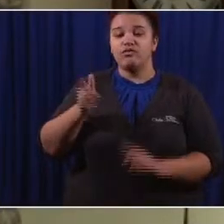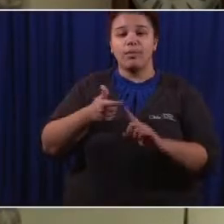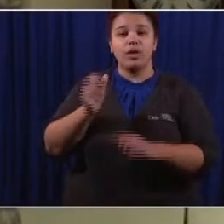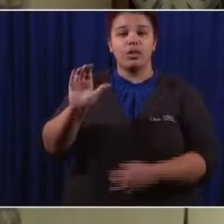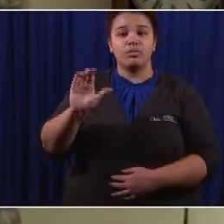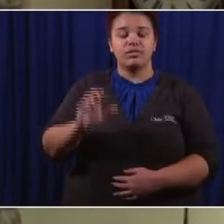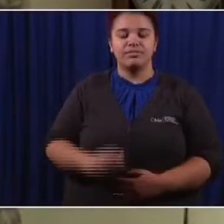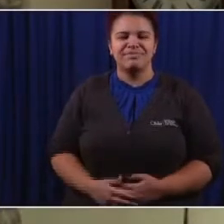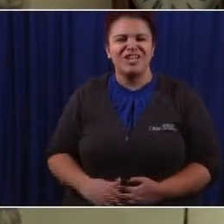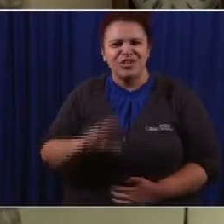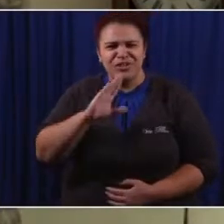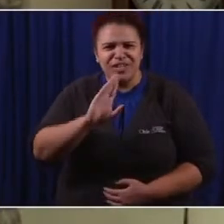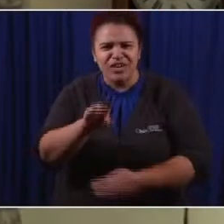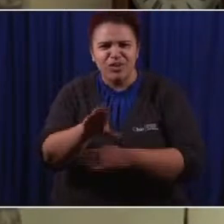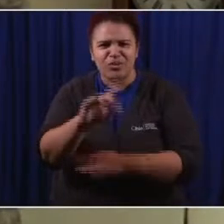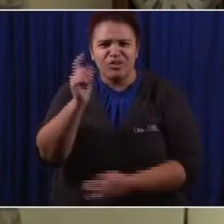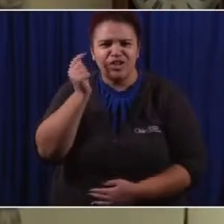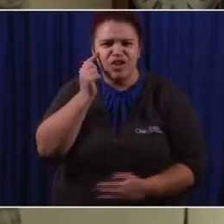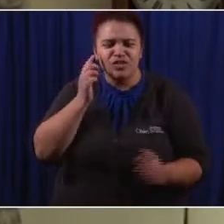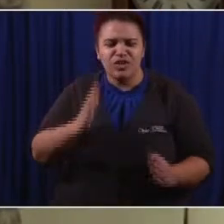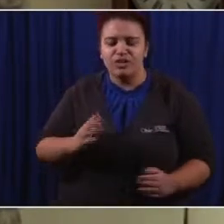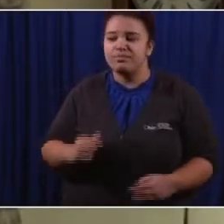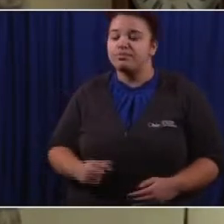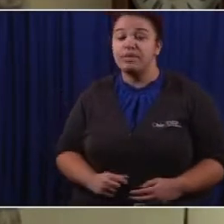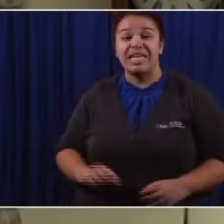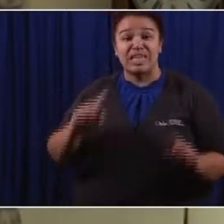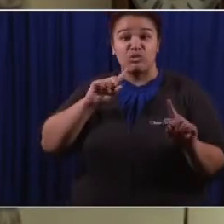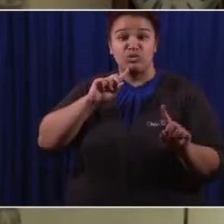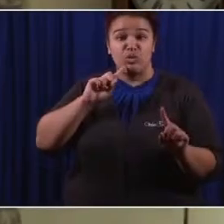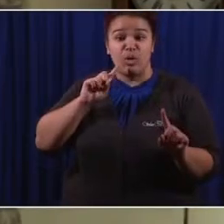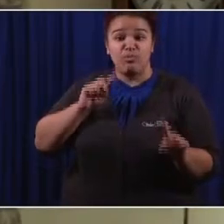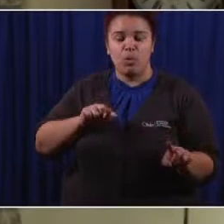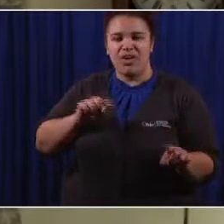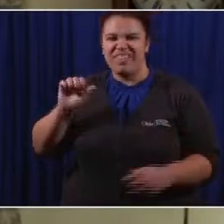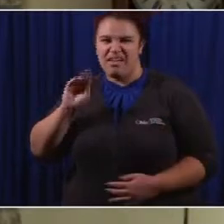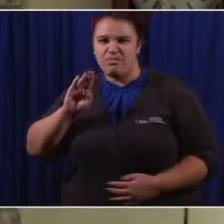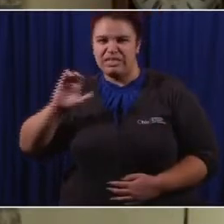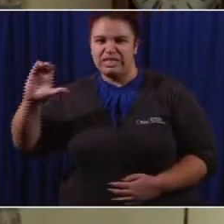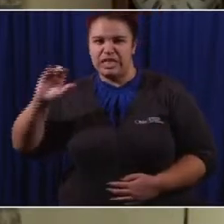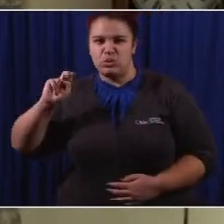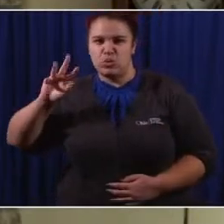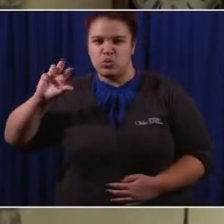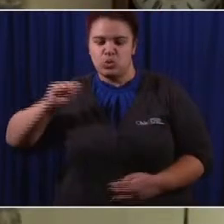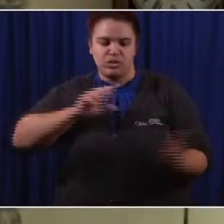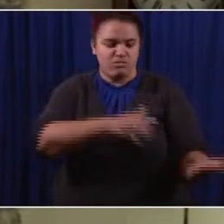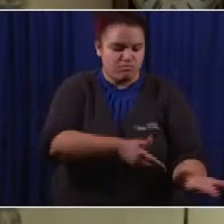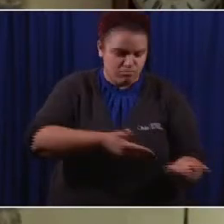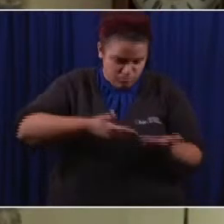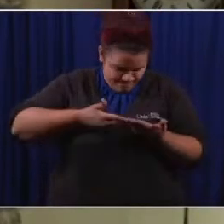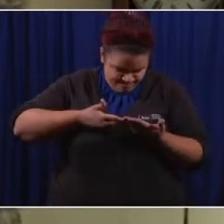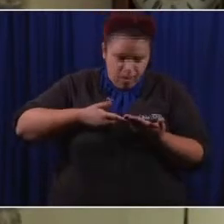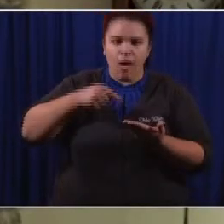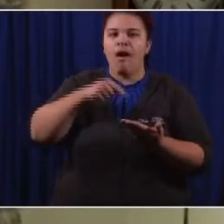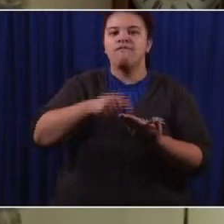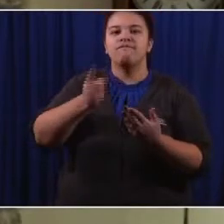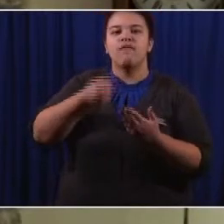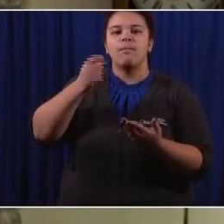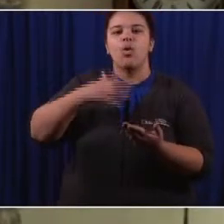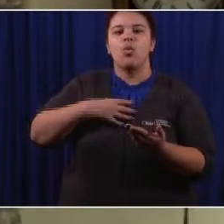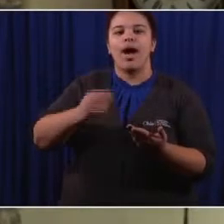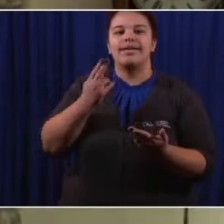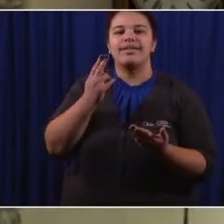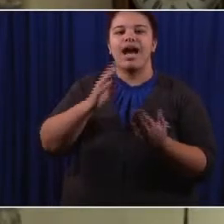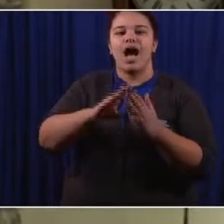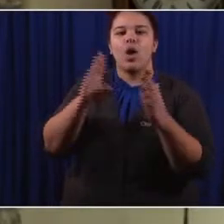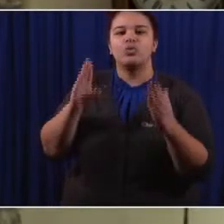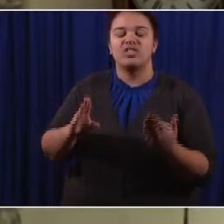A newly released report that was obtained by ABC News coming right from the White House showed that Franklin County is